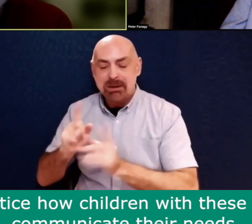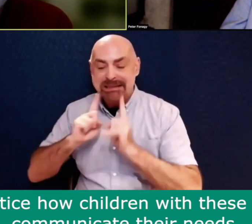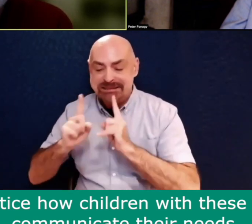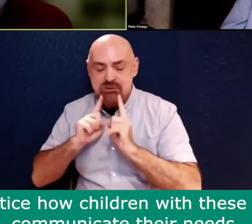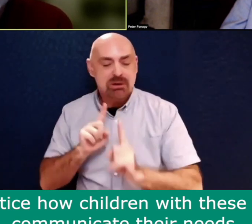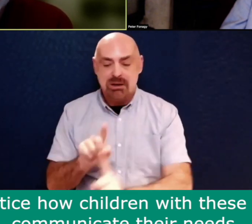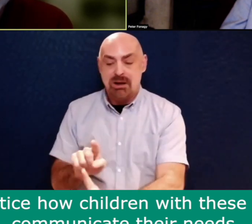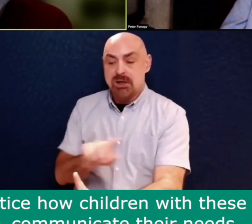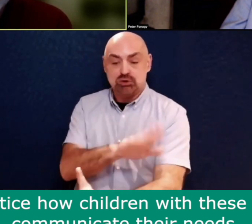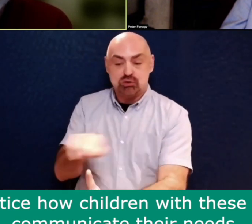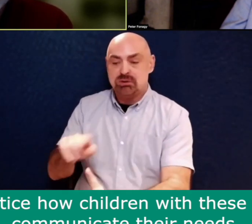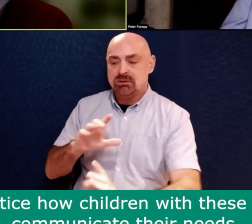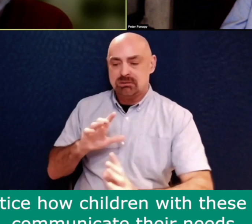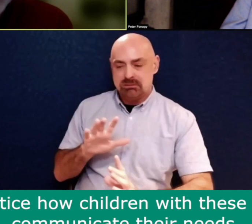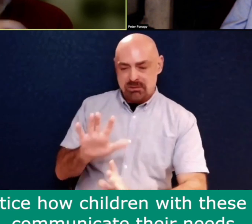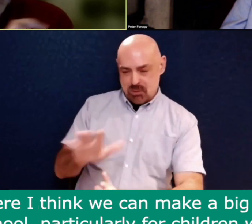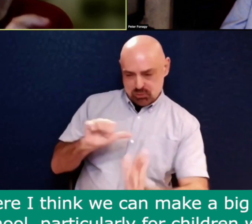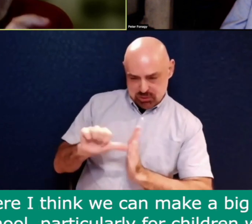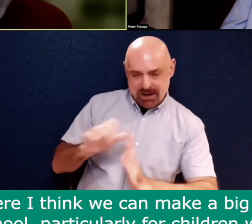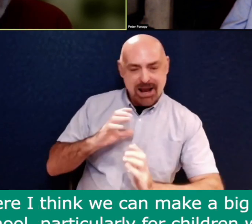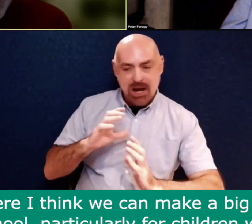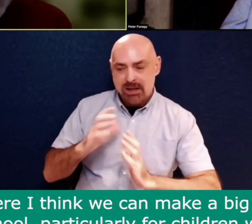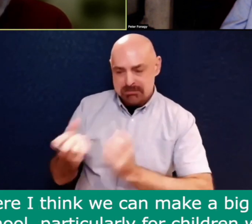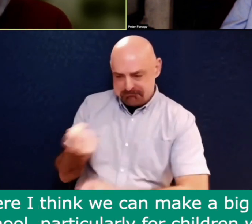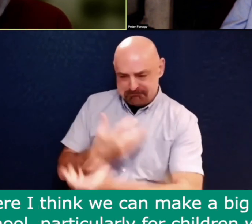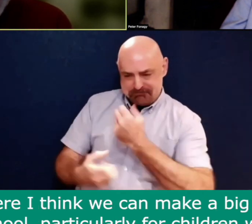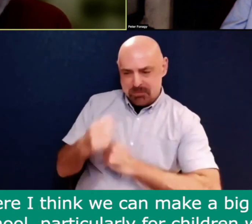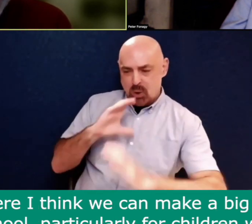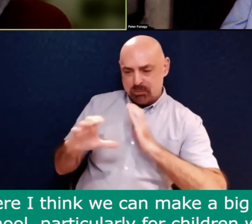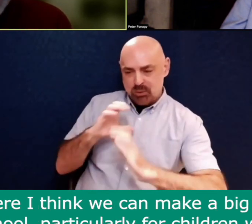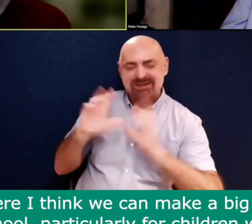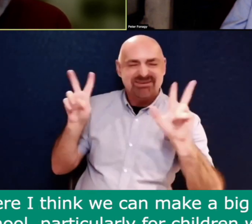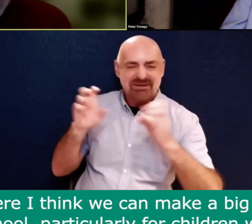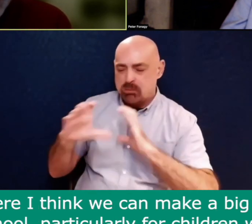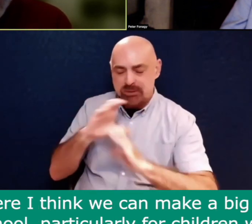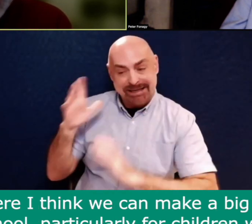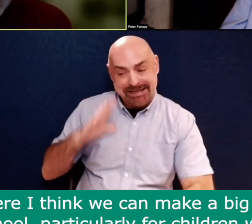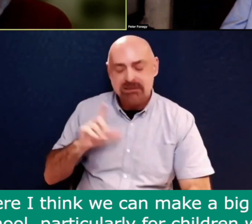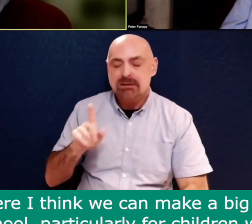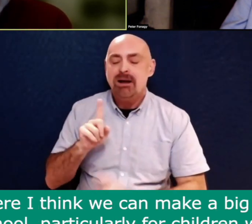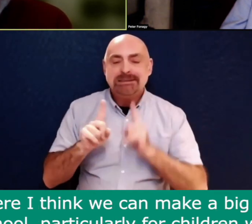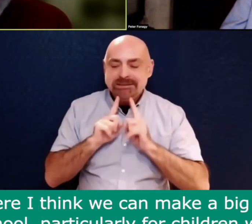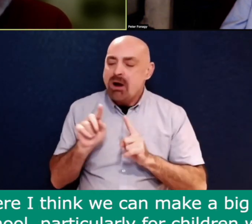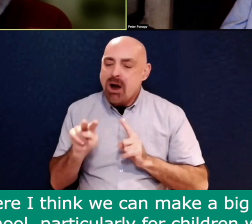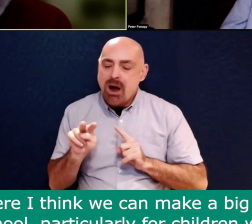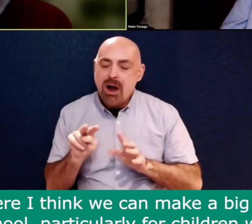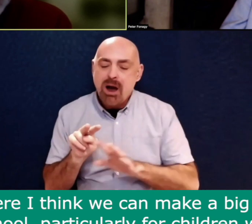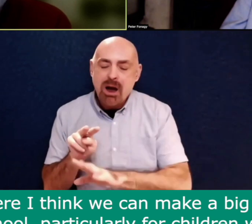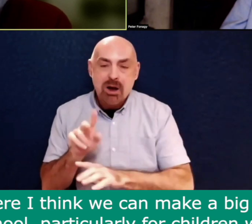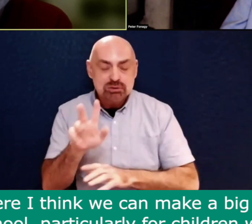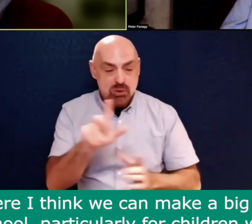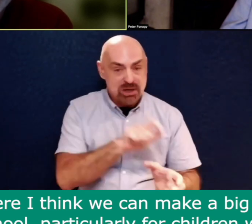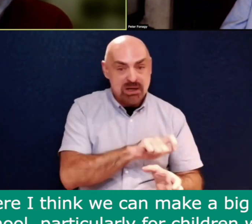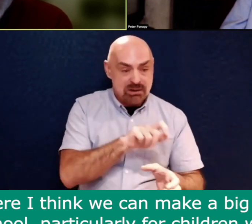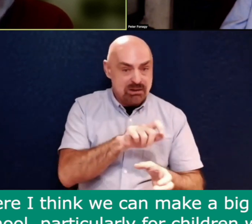of difficulties communicate their needs. So that's one area where I think we can make a big difference, is thinking about the transition to school, particularly